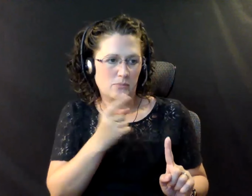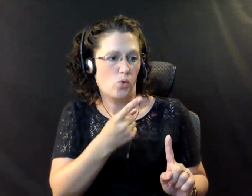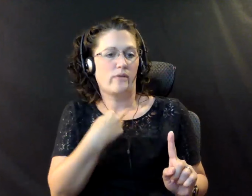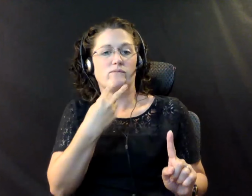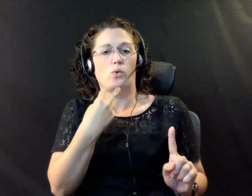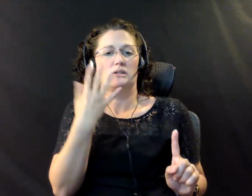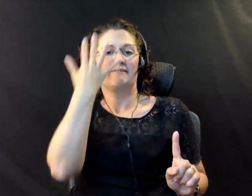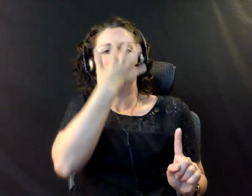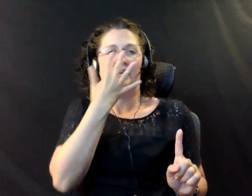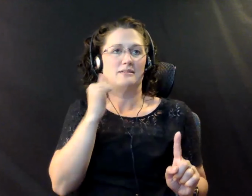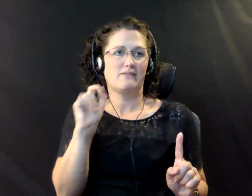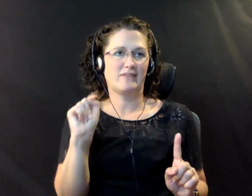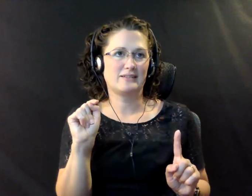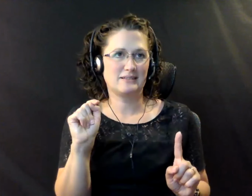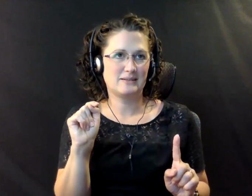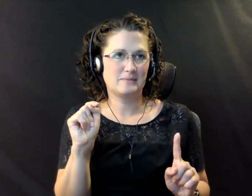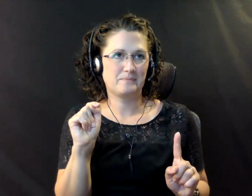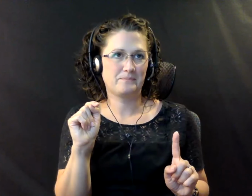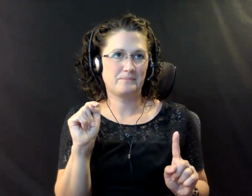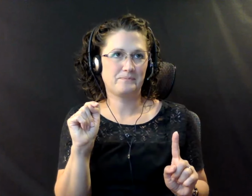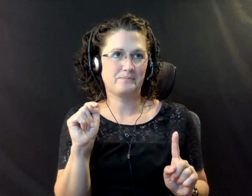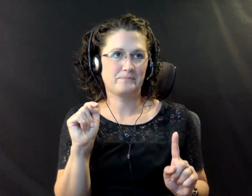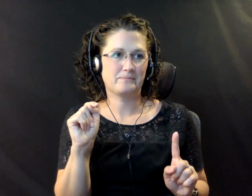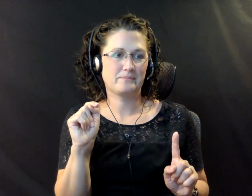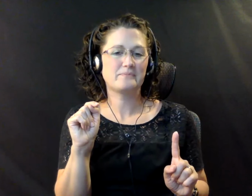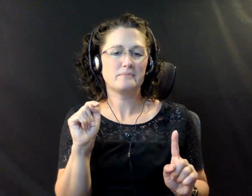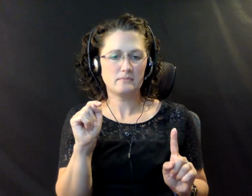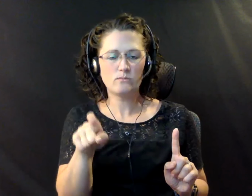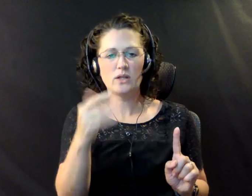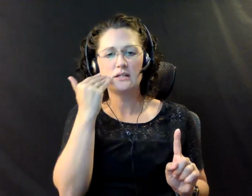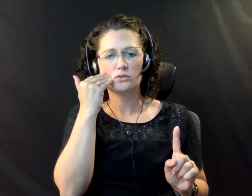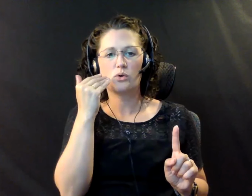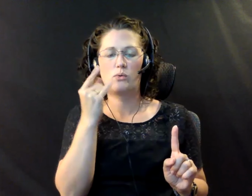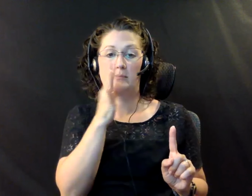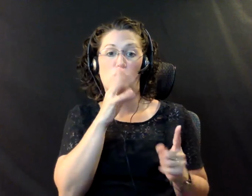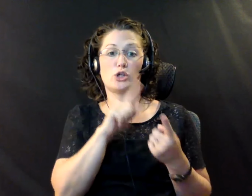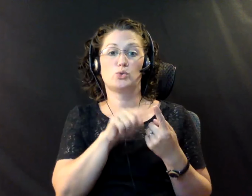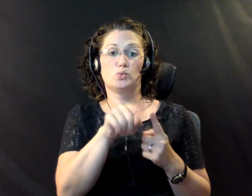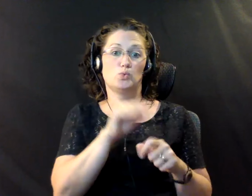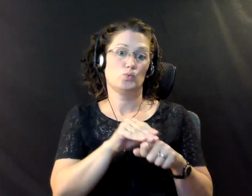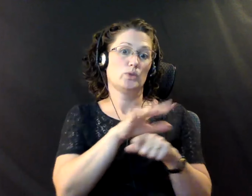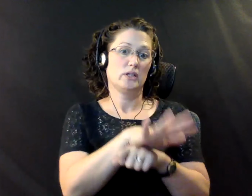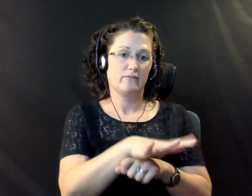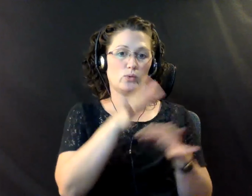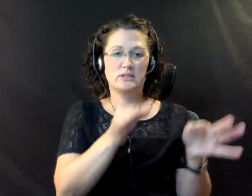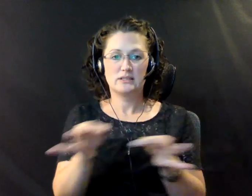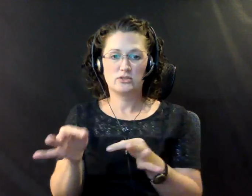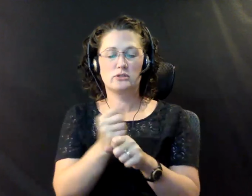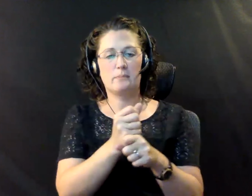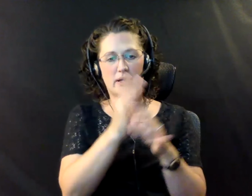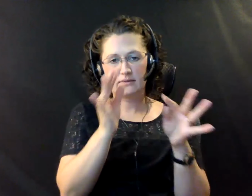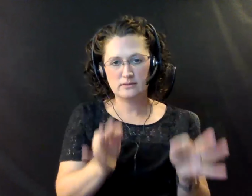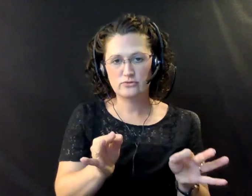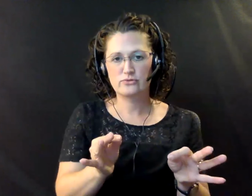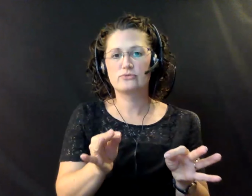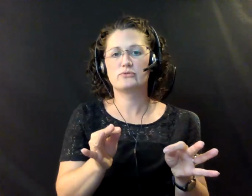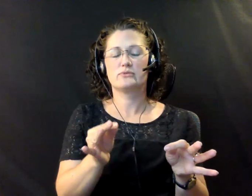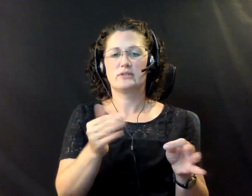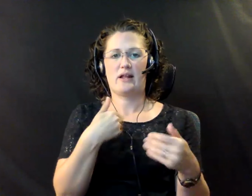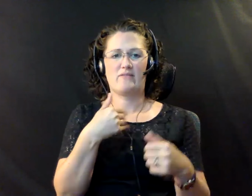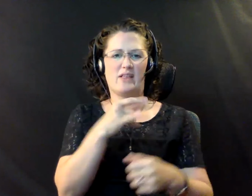of IT, and I need to know when I'm talking to you that you're going to influence decisions and make decisions and have that